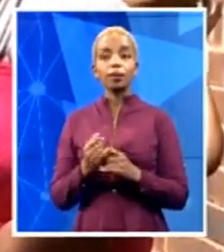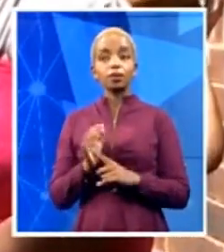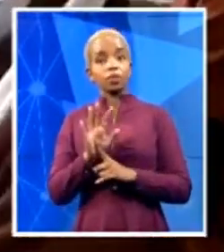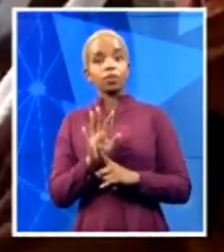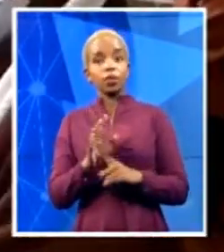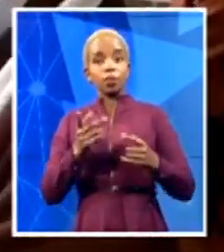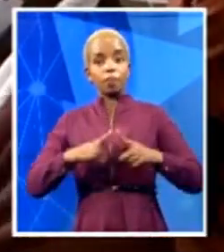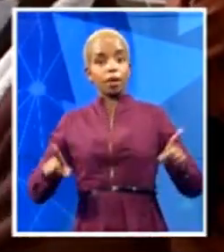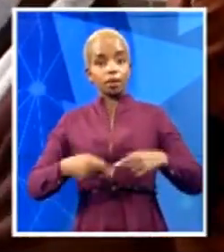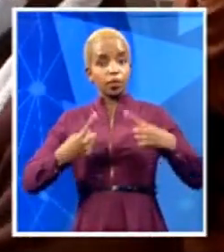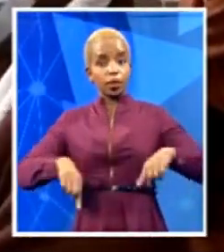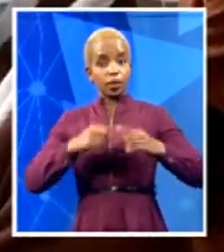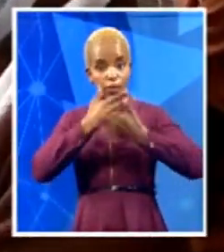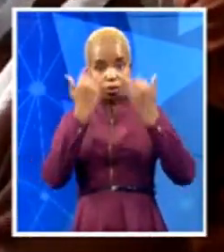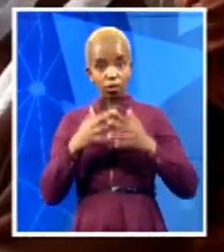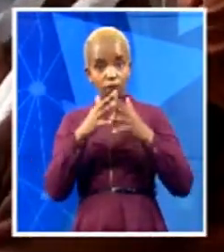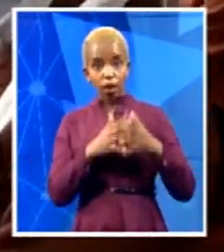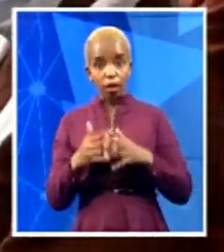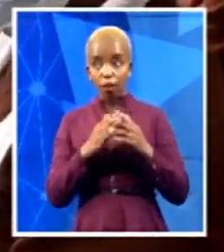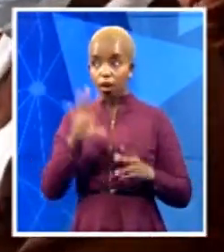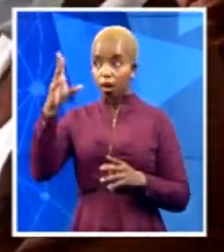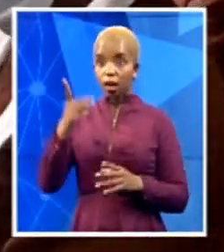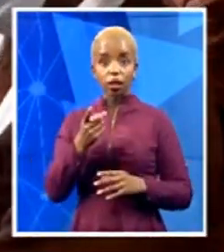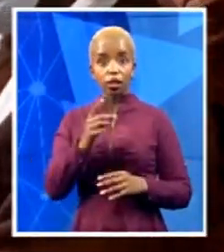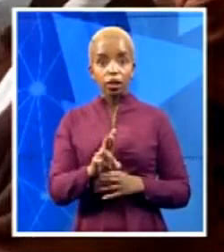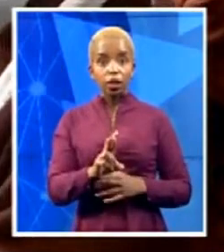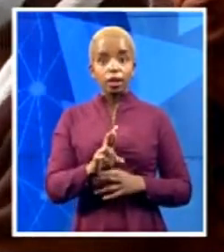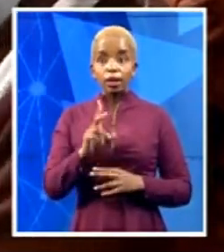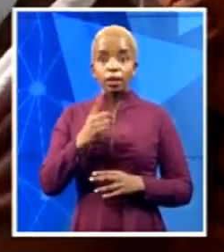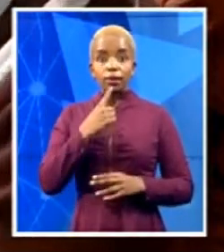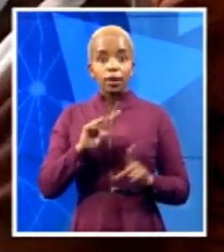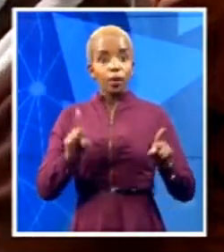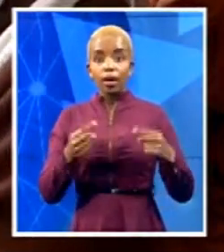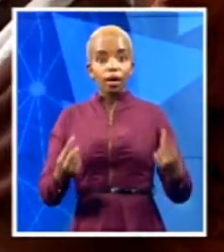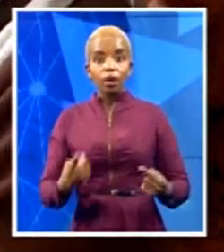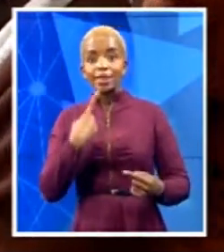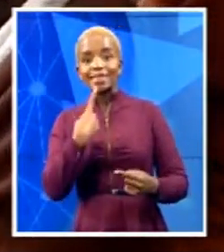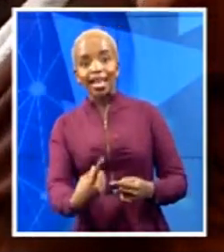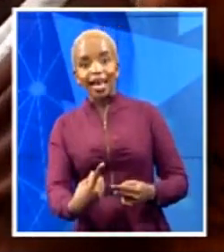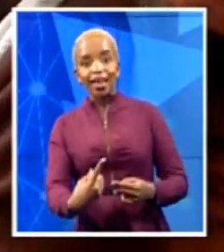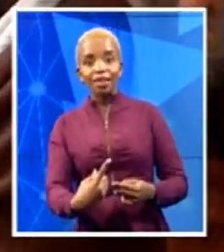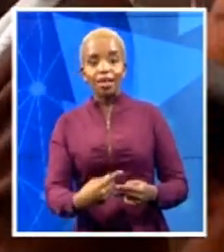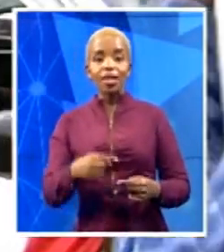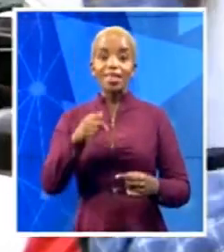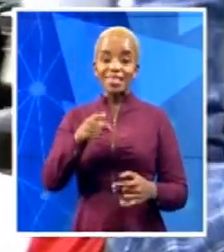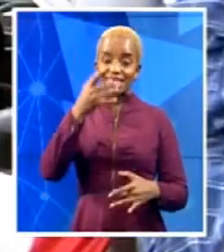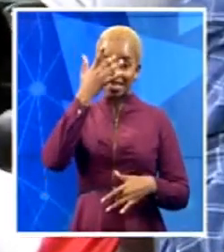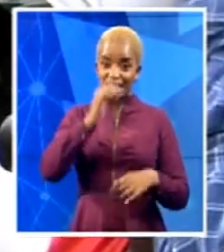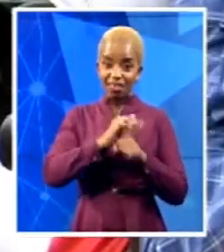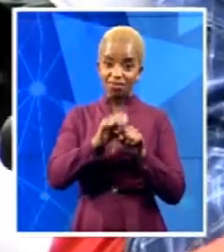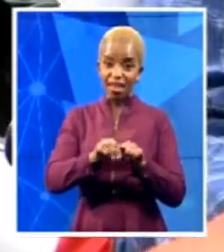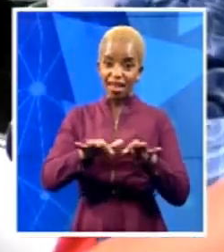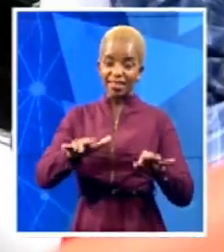been saying, you cannot set the timeline to this virus. It is this virus that will set the timeline. So we can't blame the president after another 2 weeks if he says,